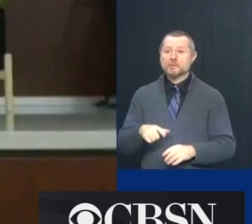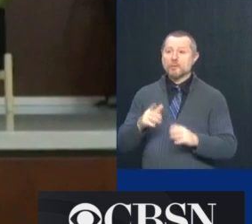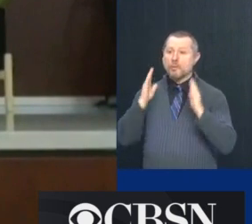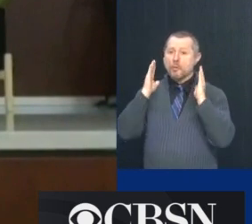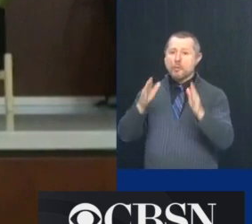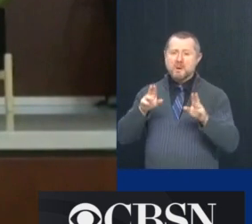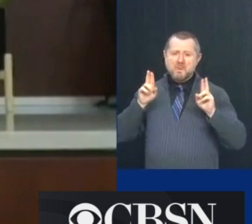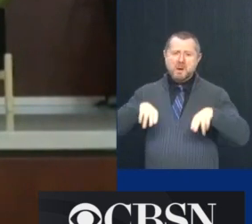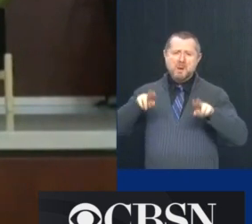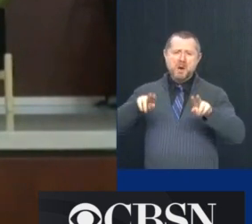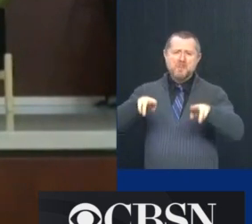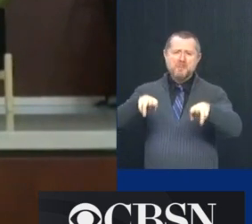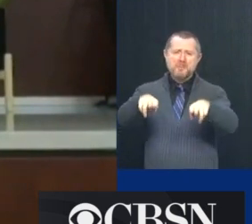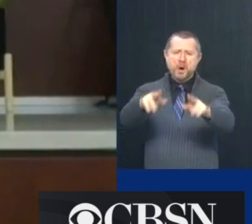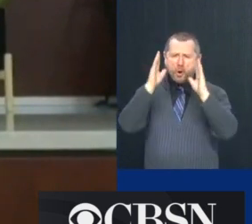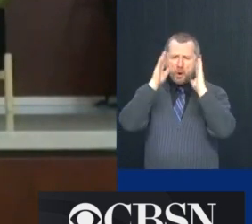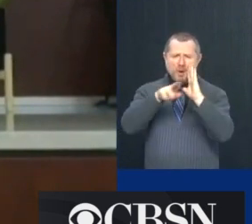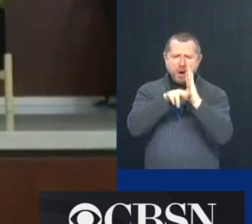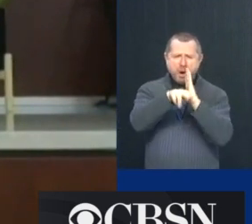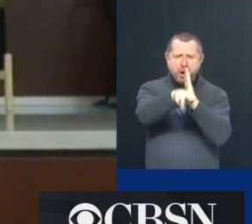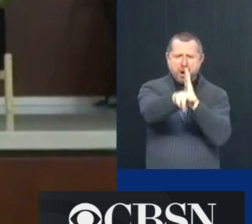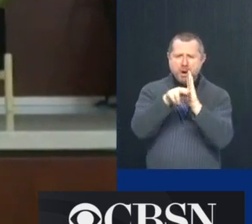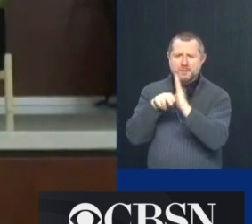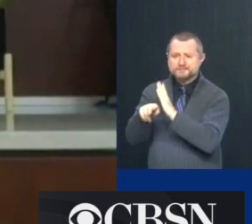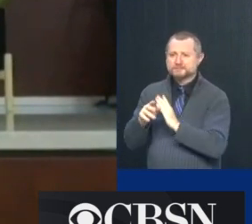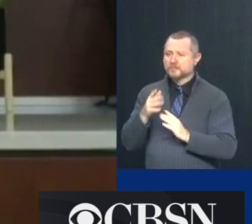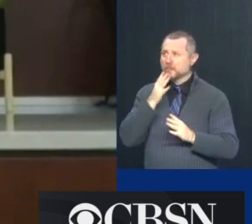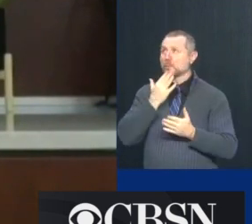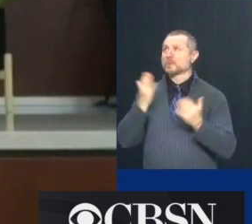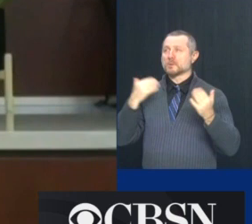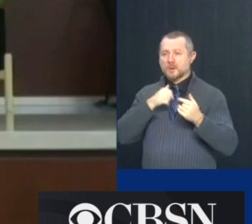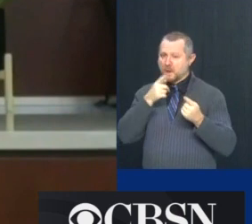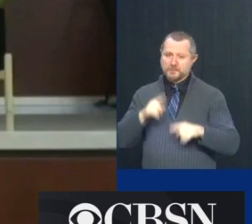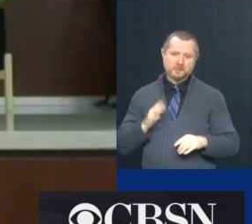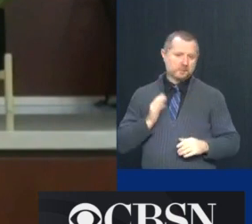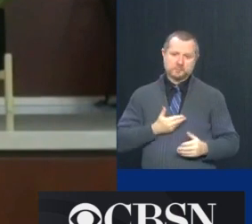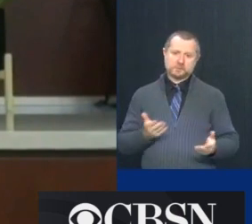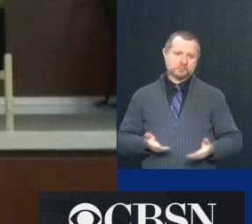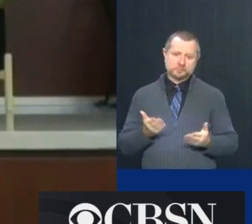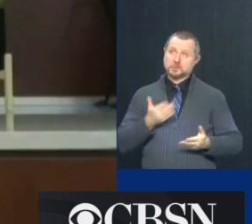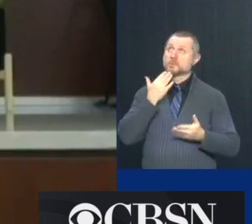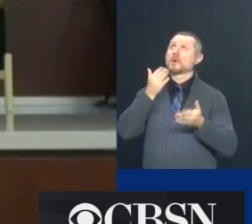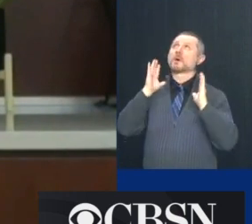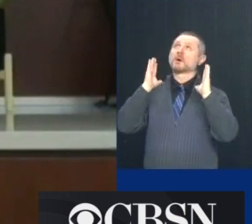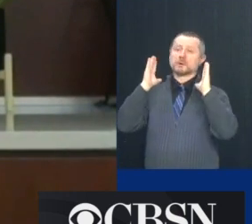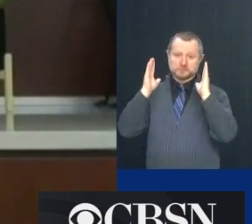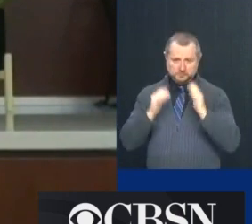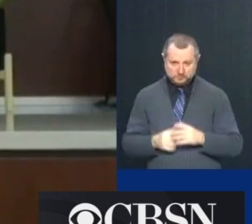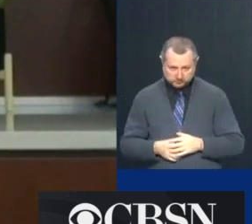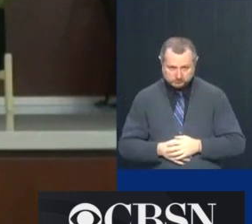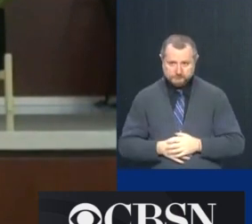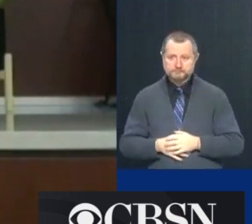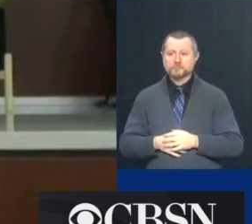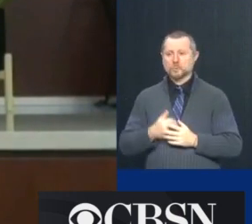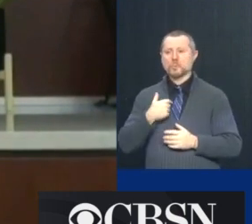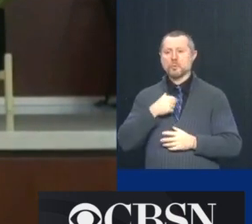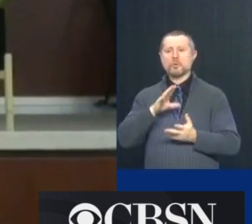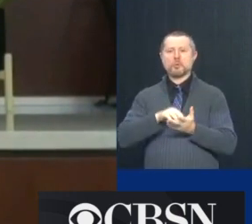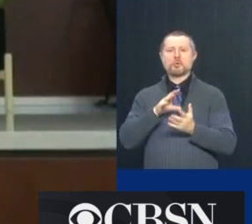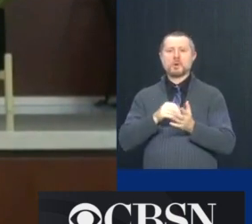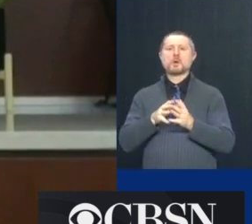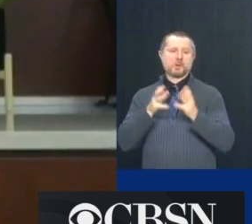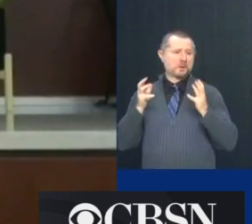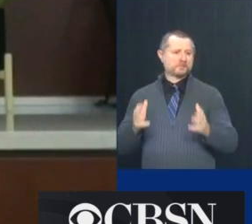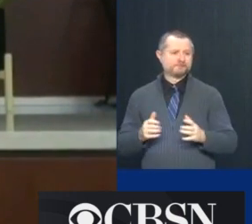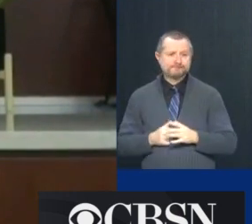hallways. That never came to pass, thank God. We learned a lot, sir. We learned an awful lot. And working hand